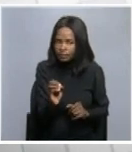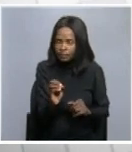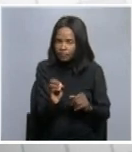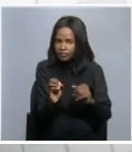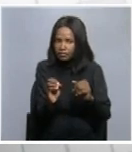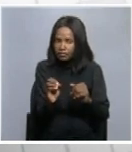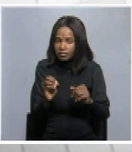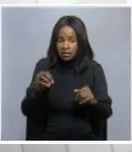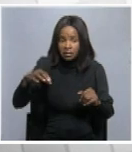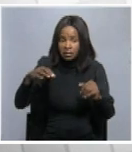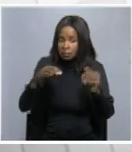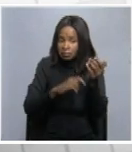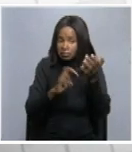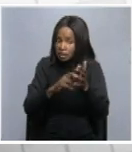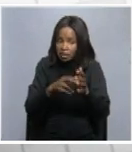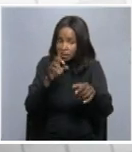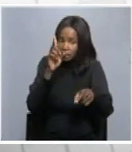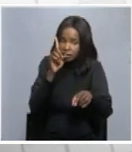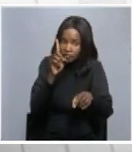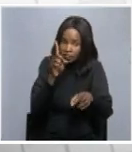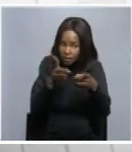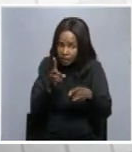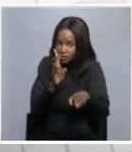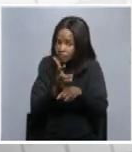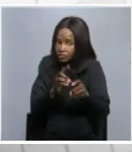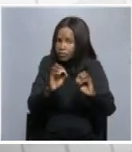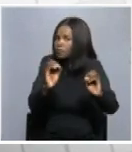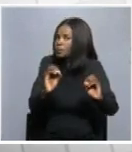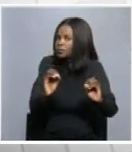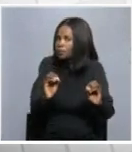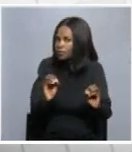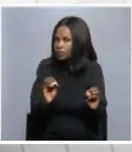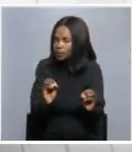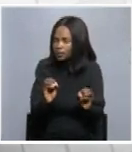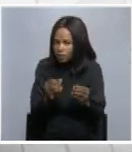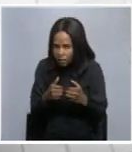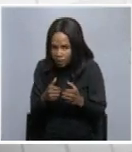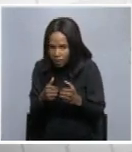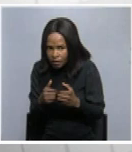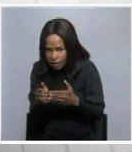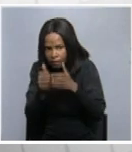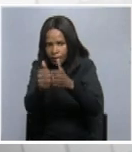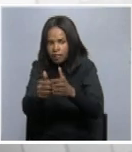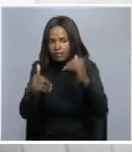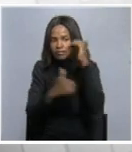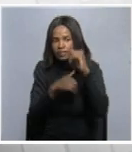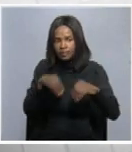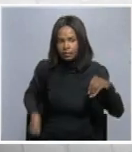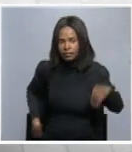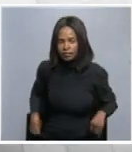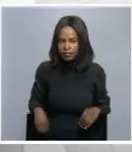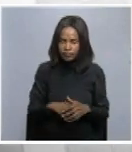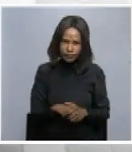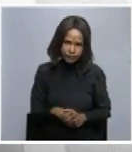person who shall then occupy that position to execute the functions of the Director General and the Deputy Director General of the